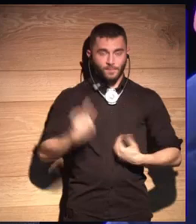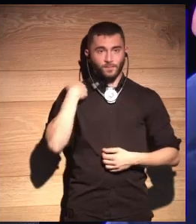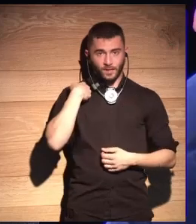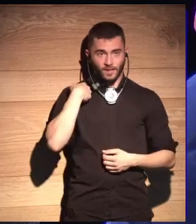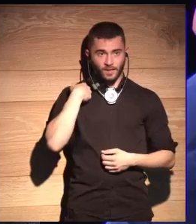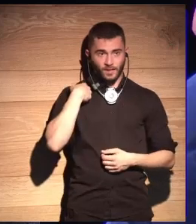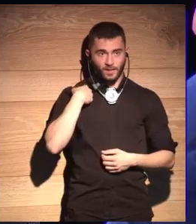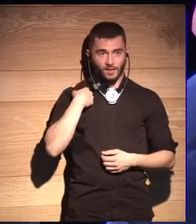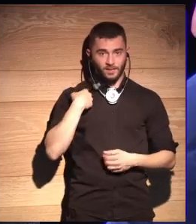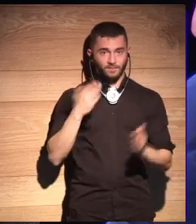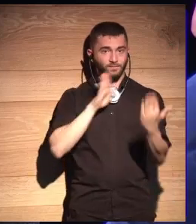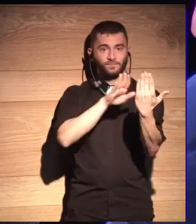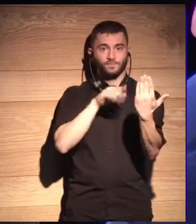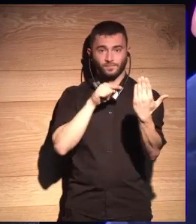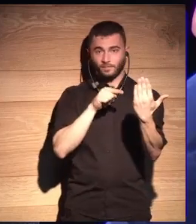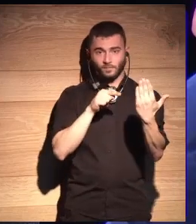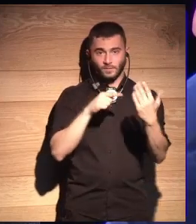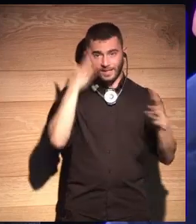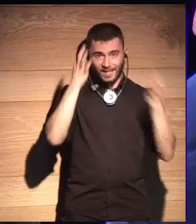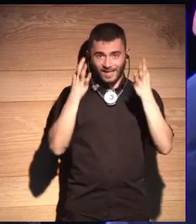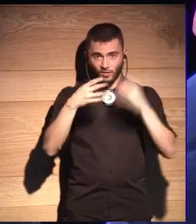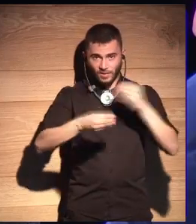democracy. And the web